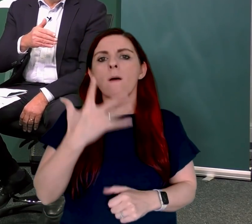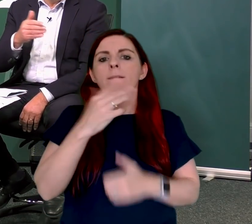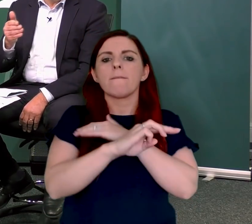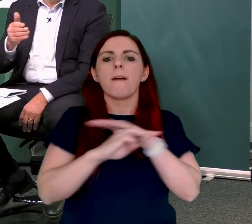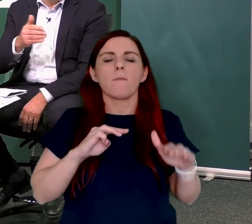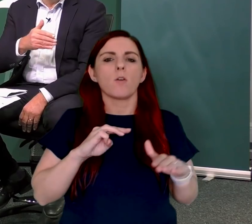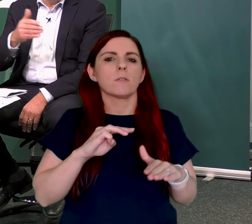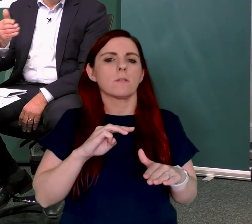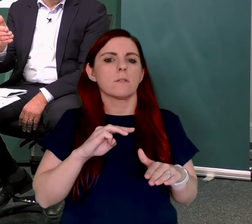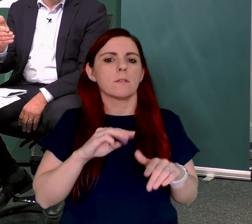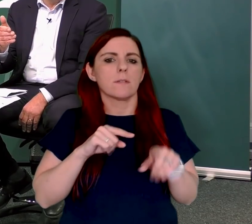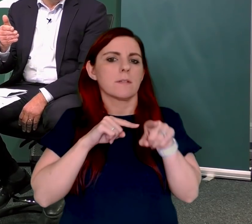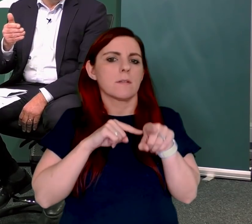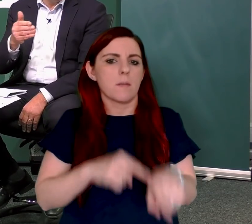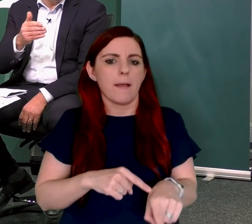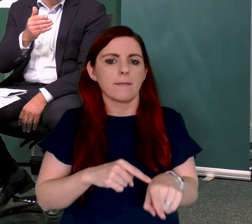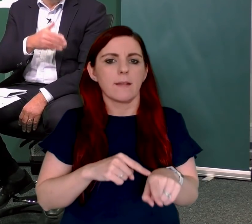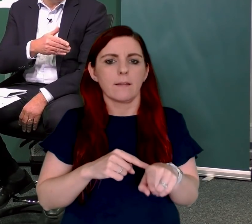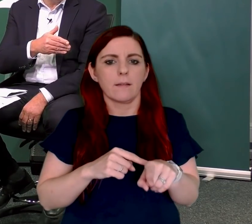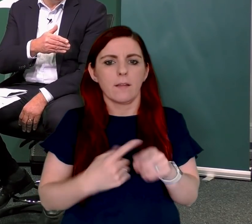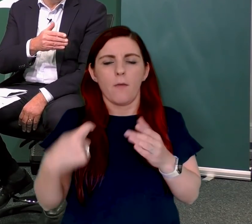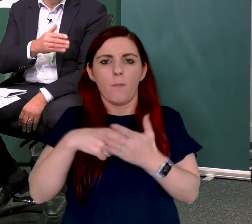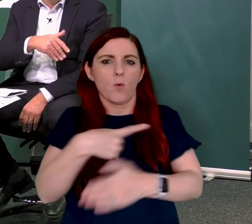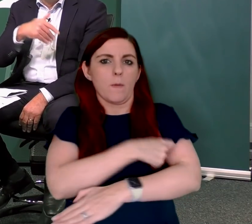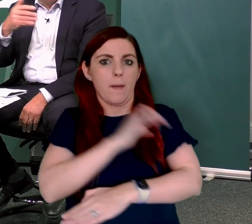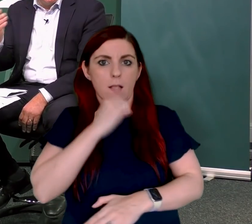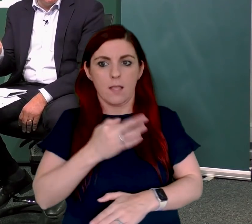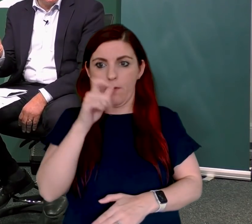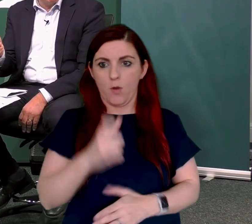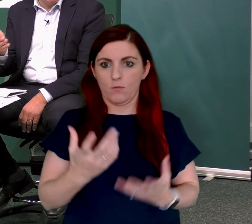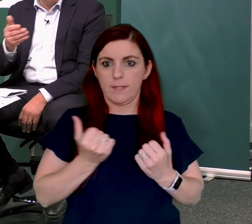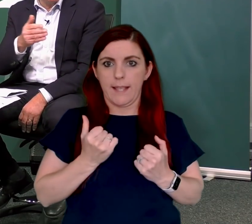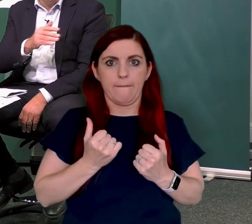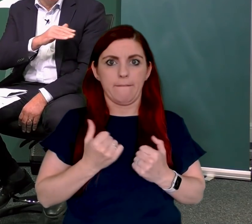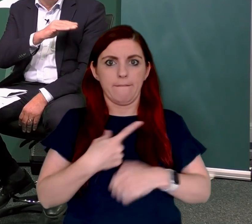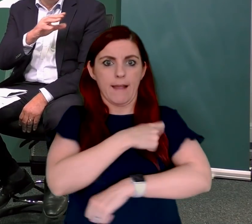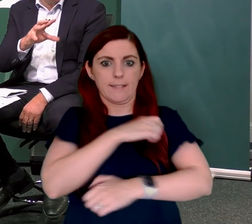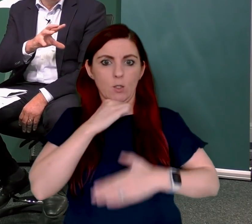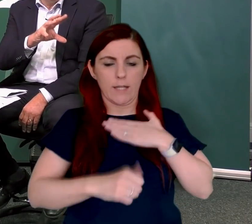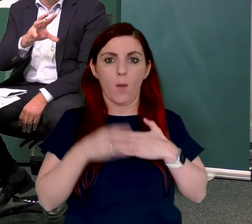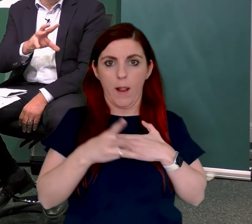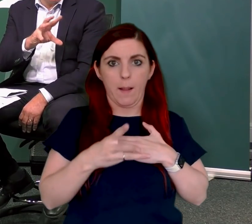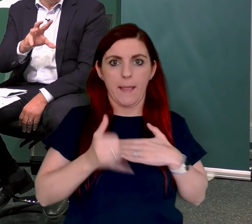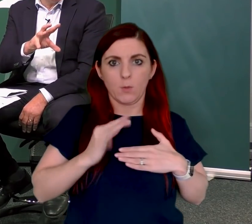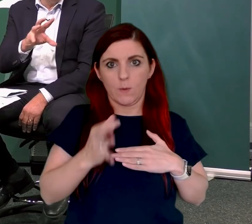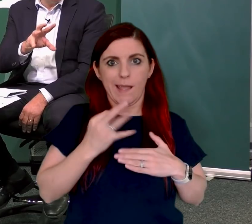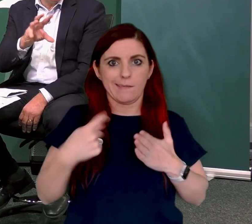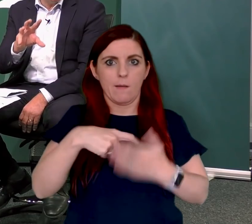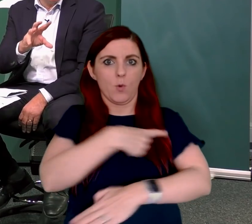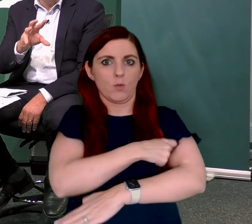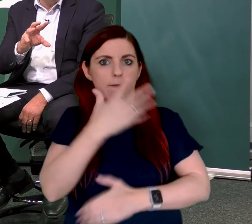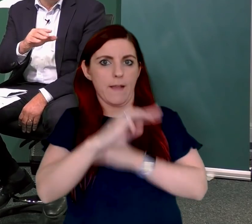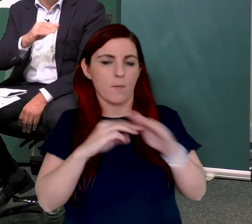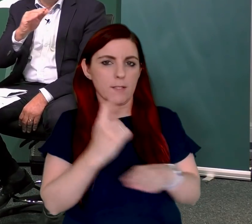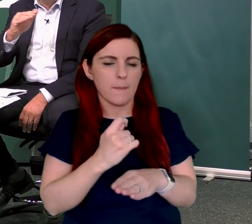sort of dictates nearly the duration of the booster program, in the sense if someone's vaccinated today, they'll be entitled to a booster in 5 months' time. So there will be, I suppose, a large number initially